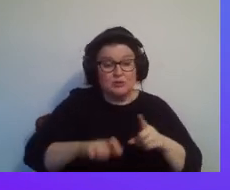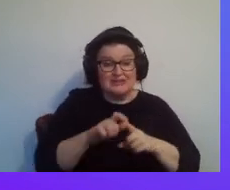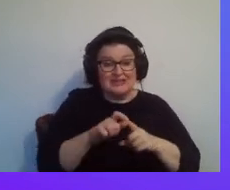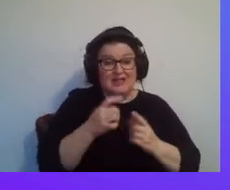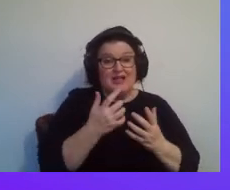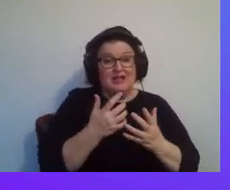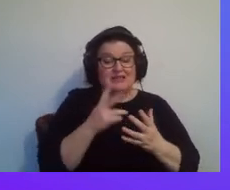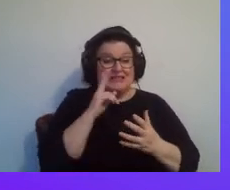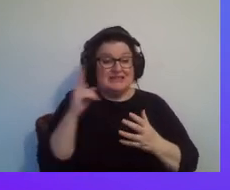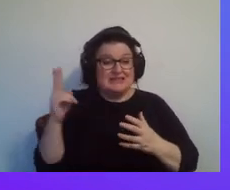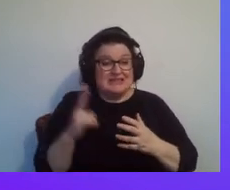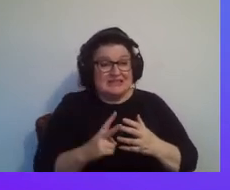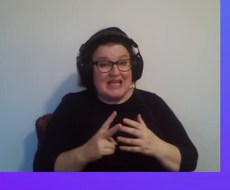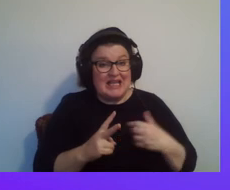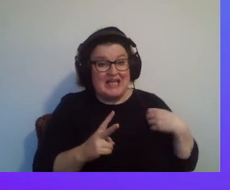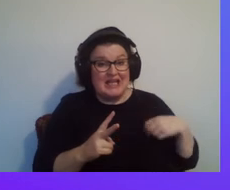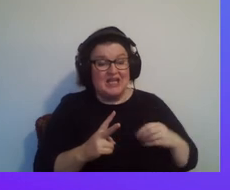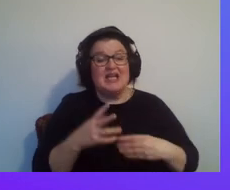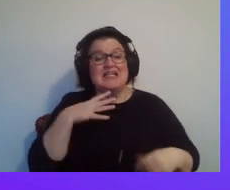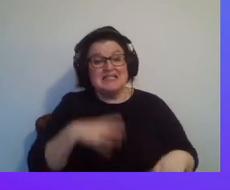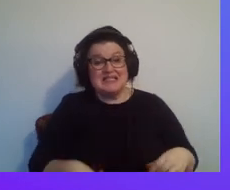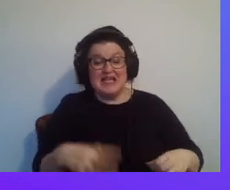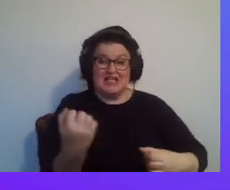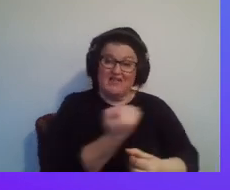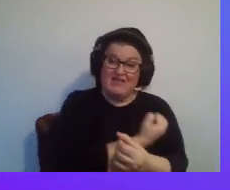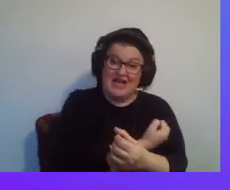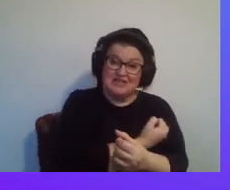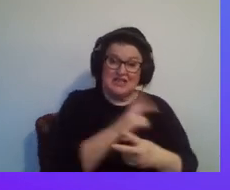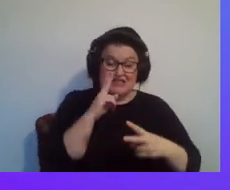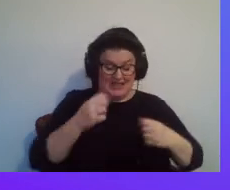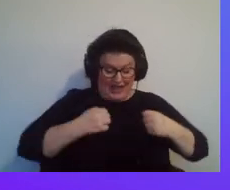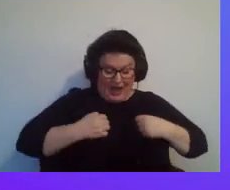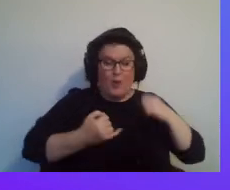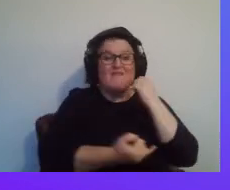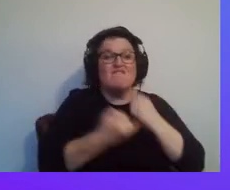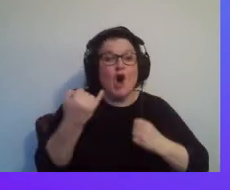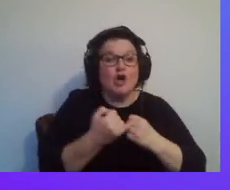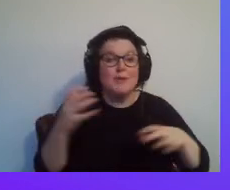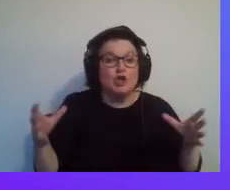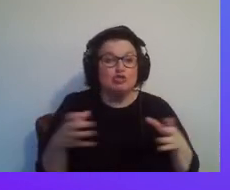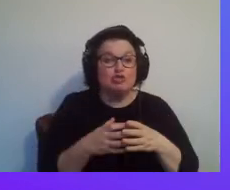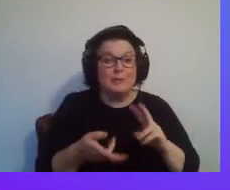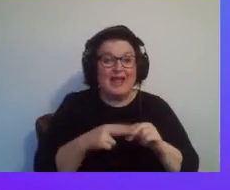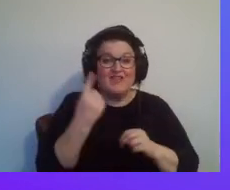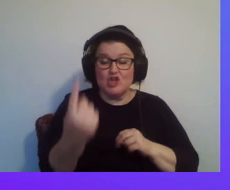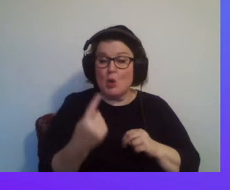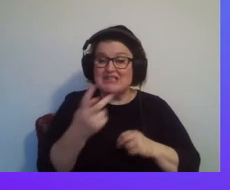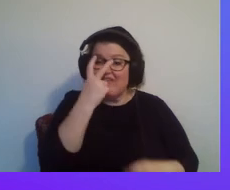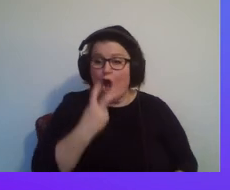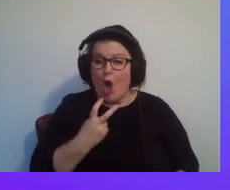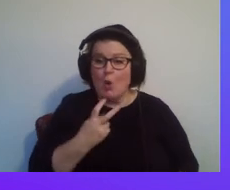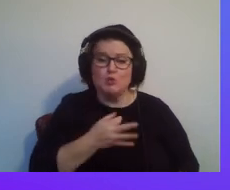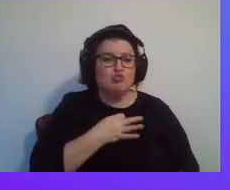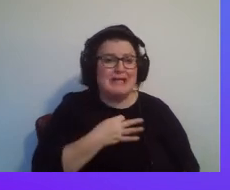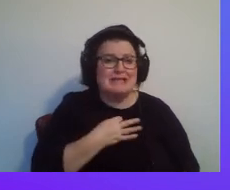back to these cohorts who are at risk, if you're old, you're at risk. It doesn't matter if you're